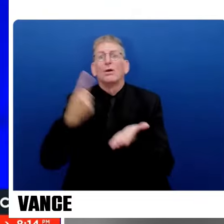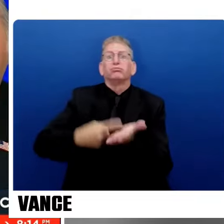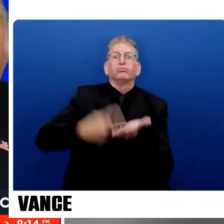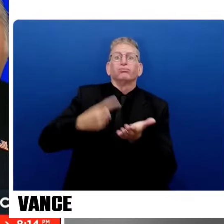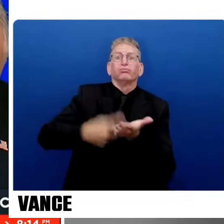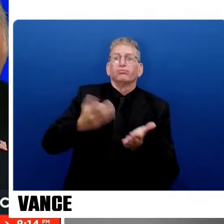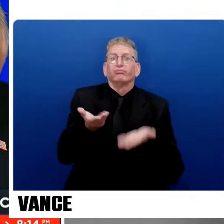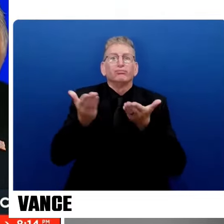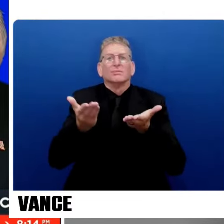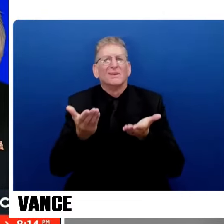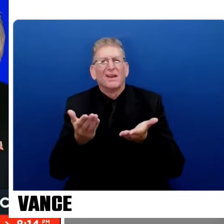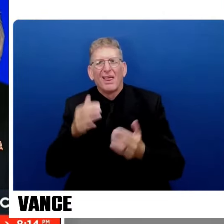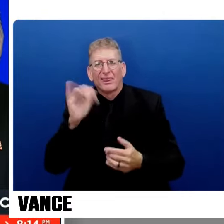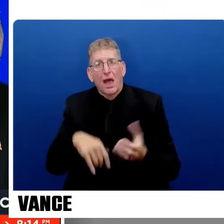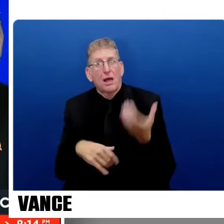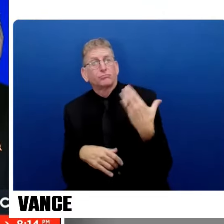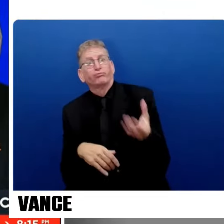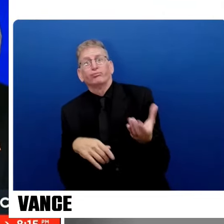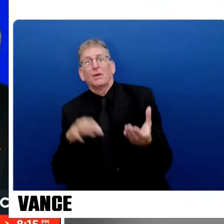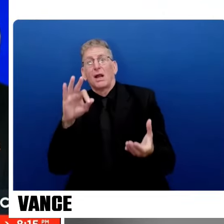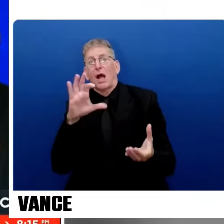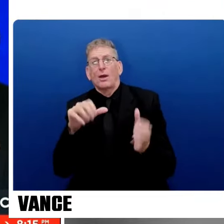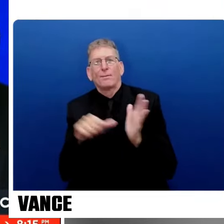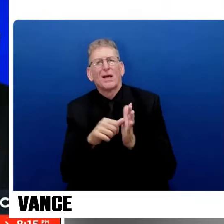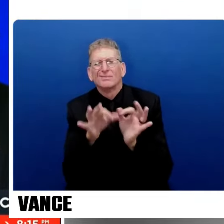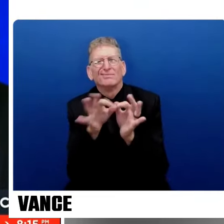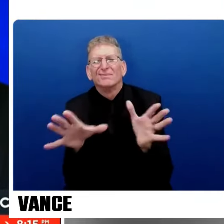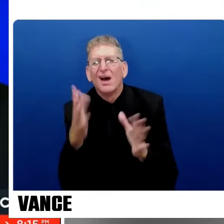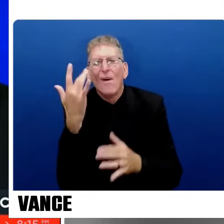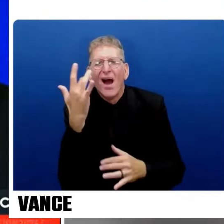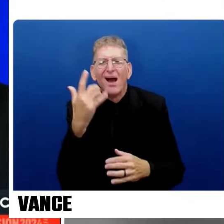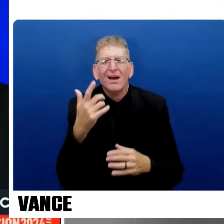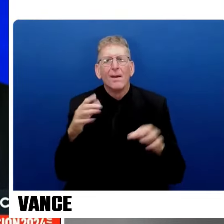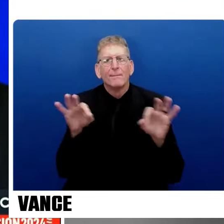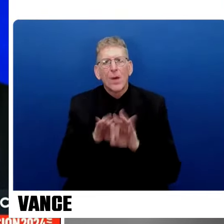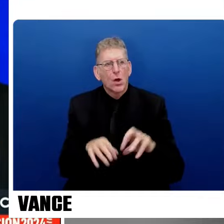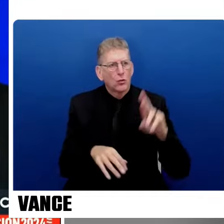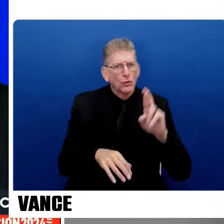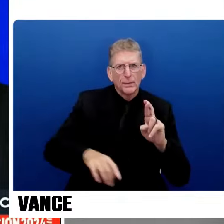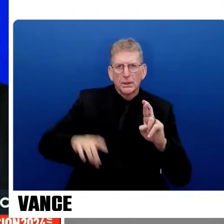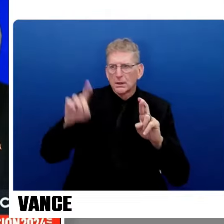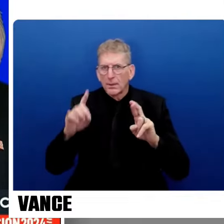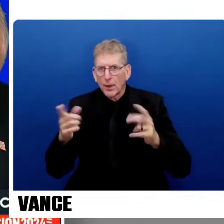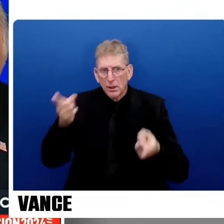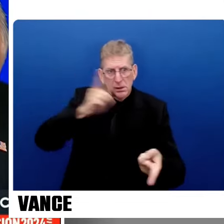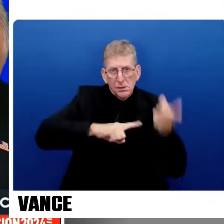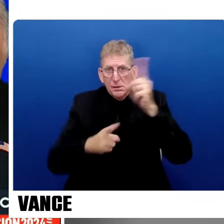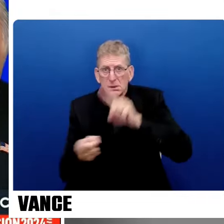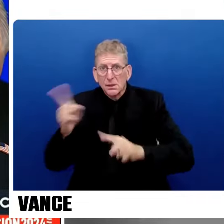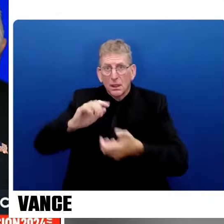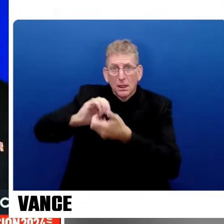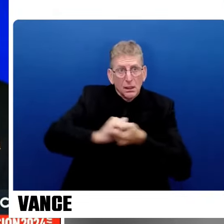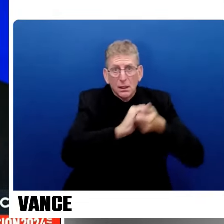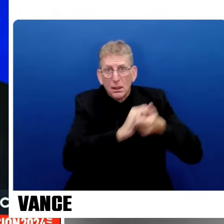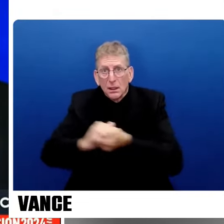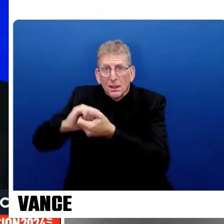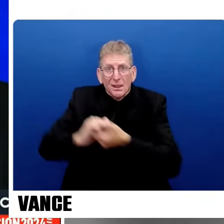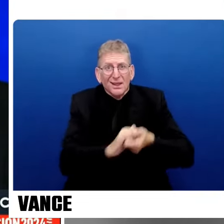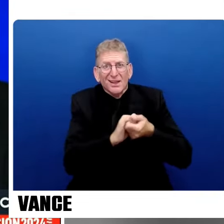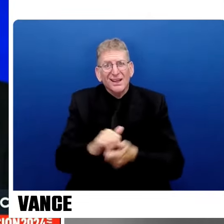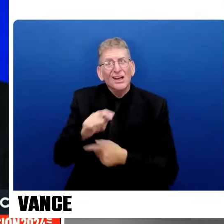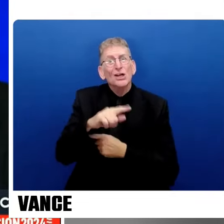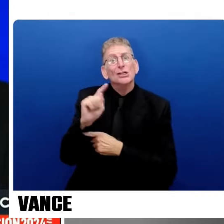and take of bipartisan negotiation. Now, when Donald Trump was actually president, and again, he has a record to be proud of, prescription drugs